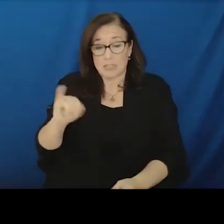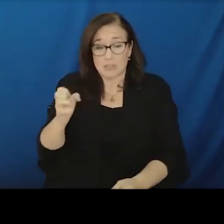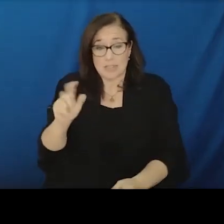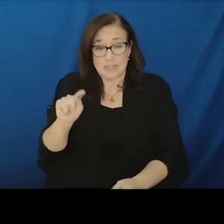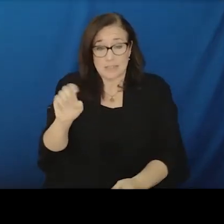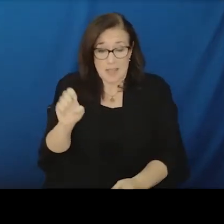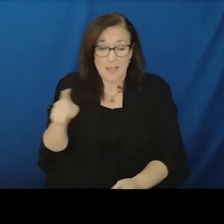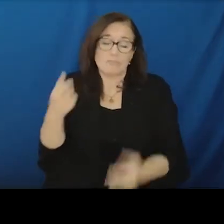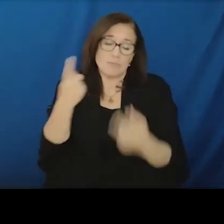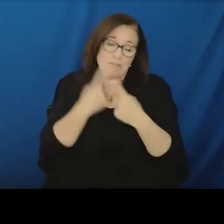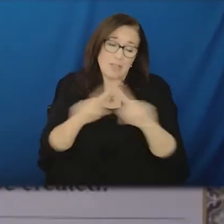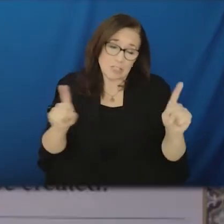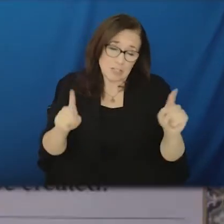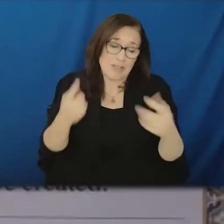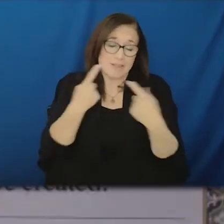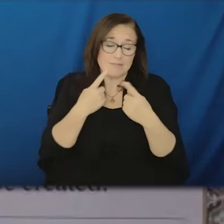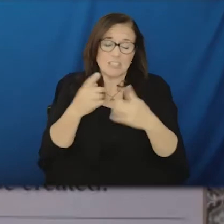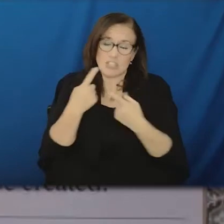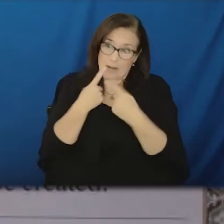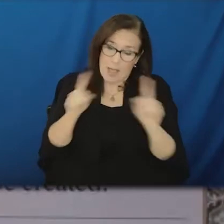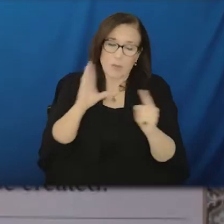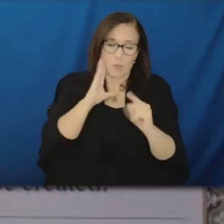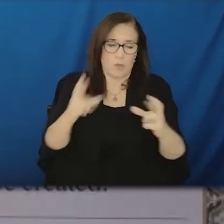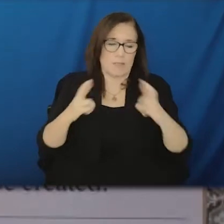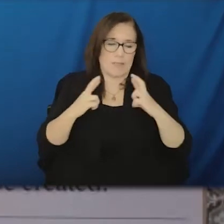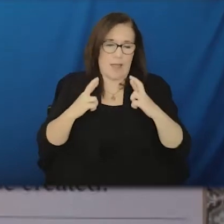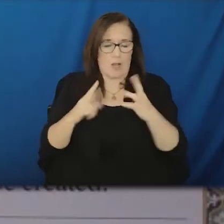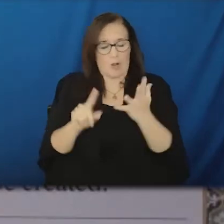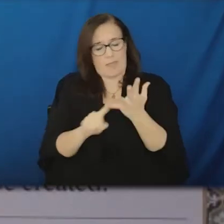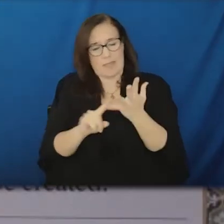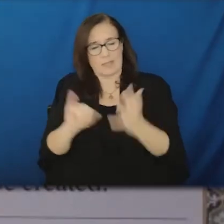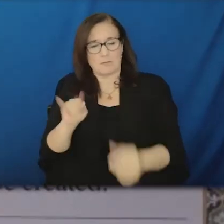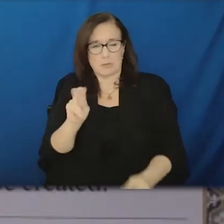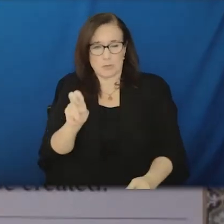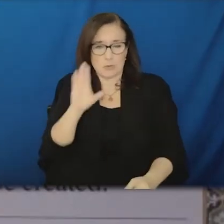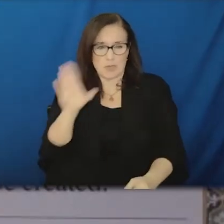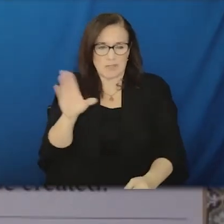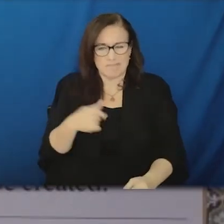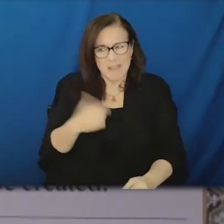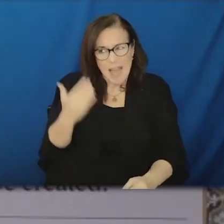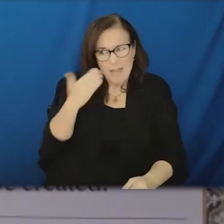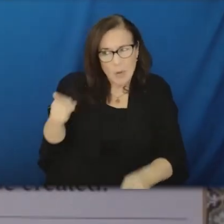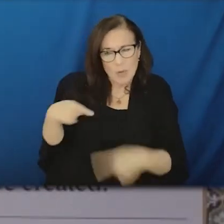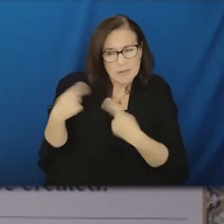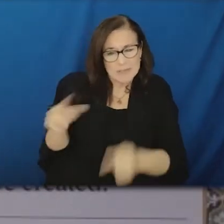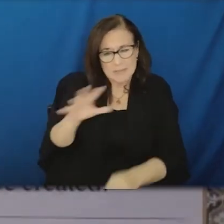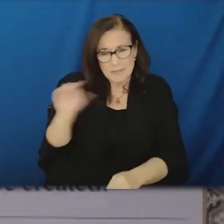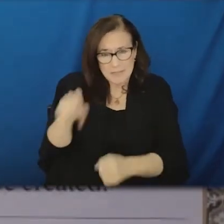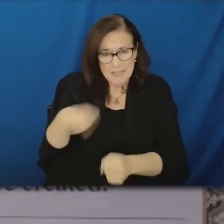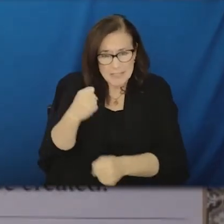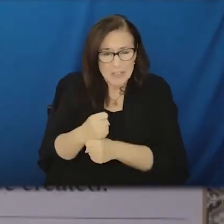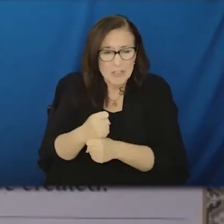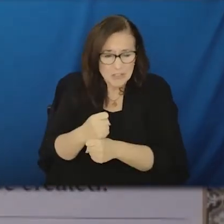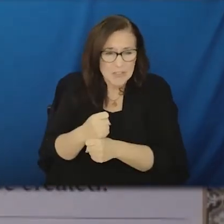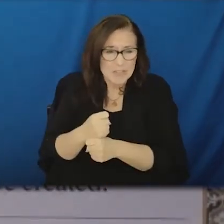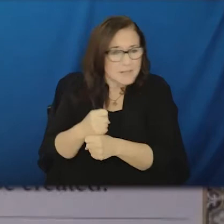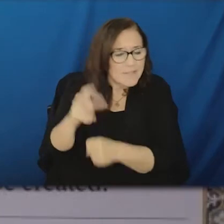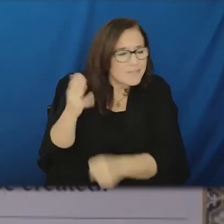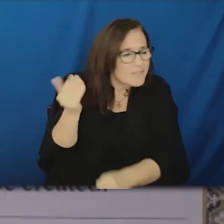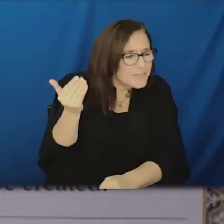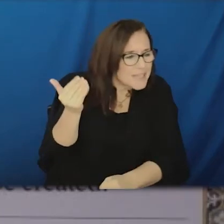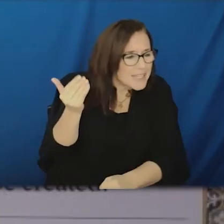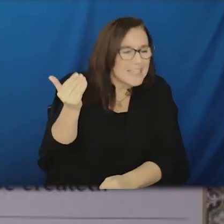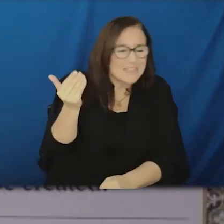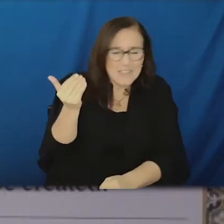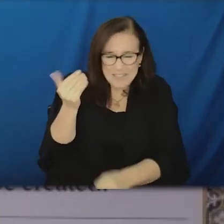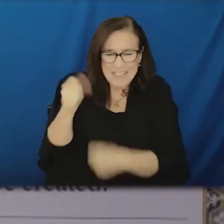announced her retirement at the end of June. I have known Ms. Jeté for almost 15 years, and I know, as many of you here